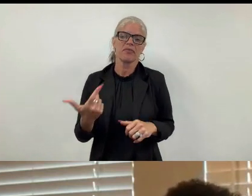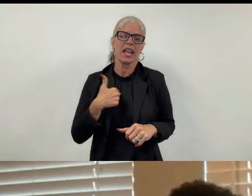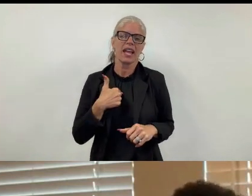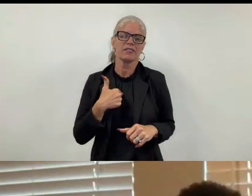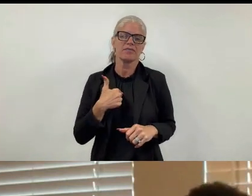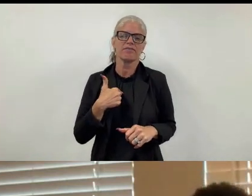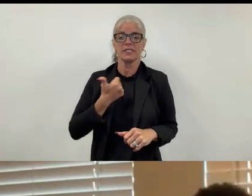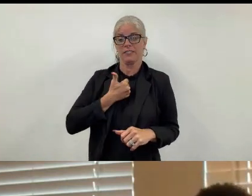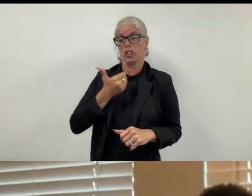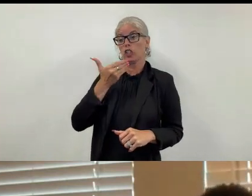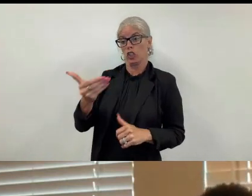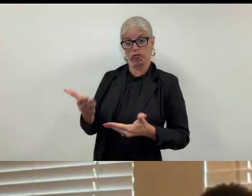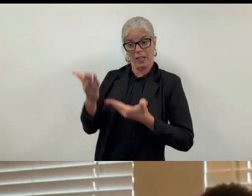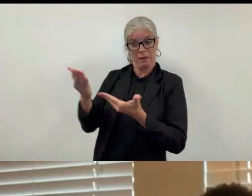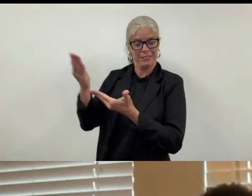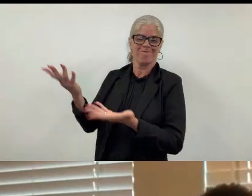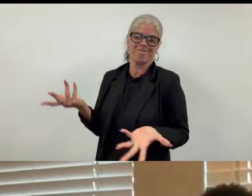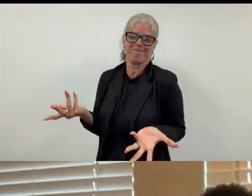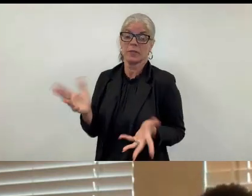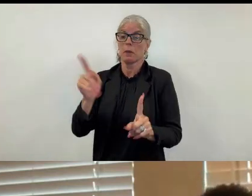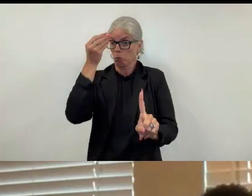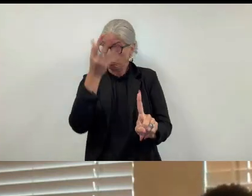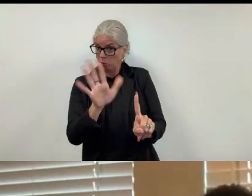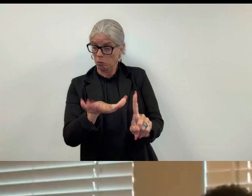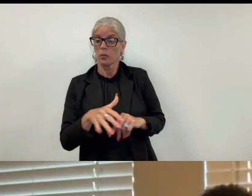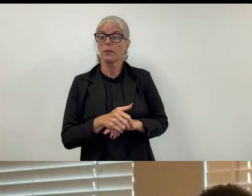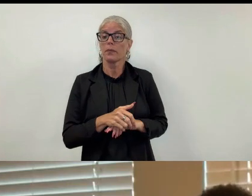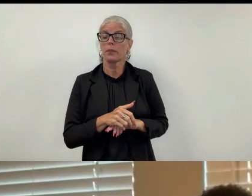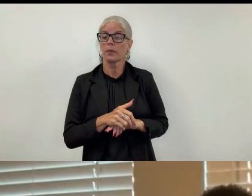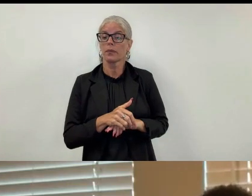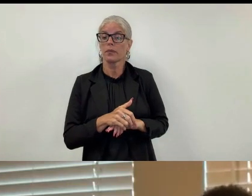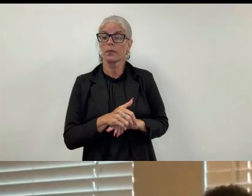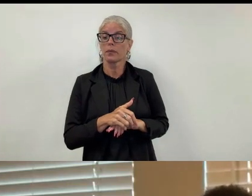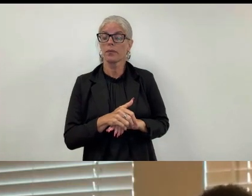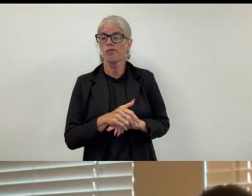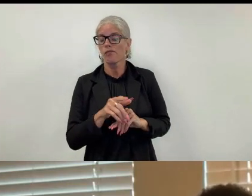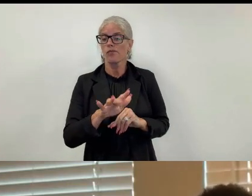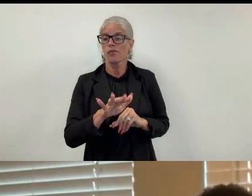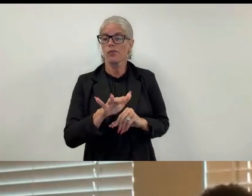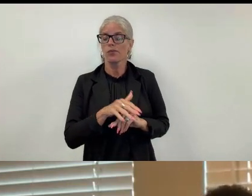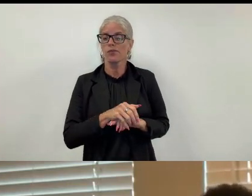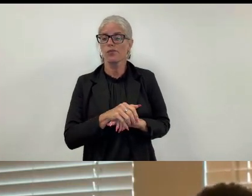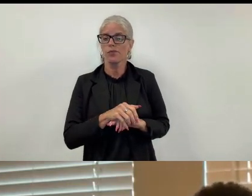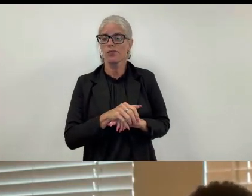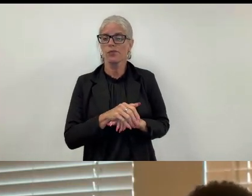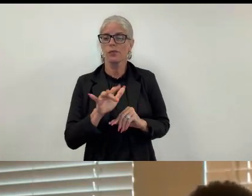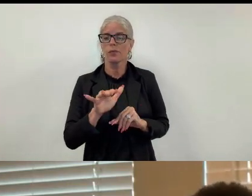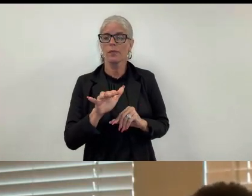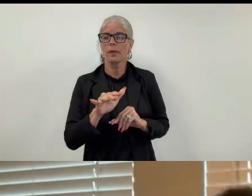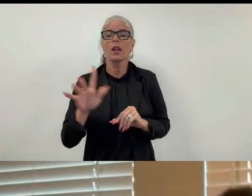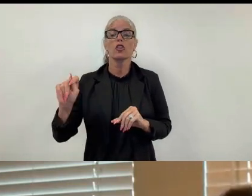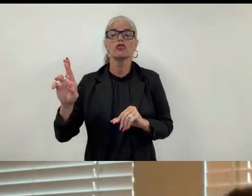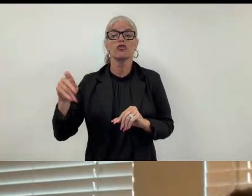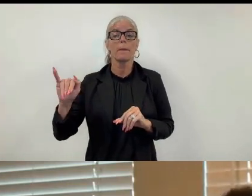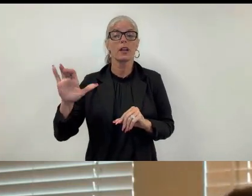recommendation. But one thing that I will say is when it comes to any kind of like tropical water